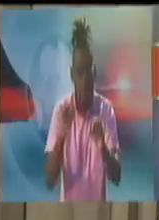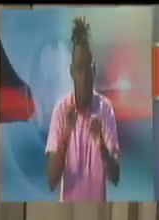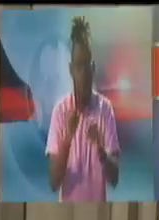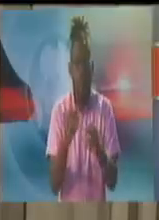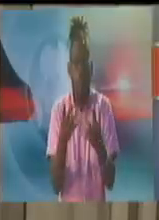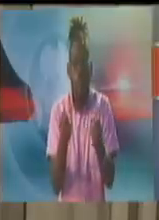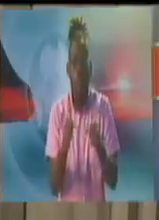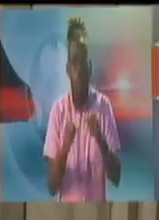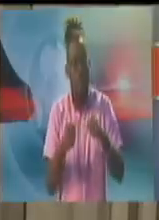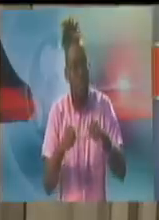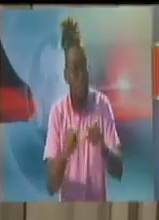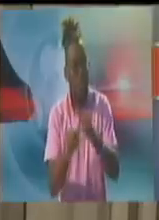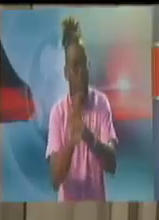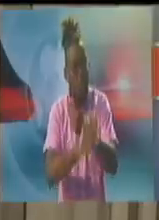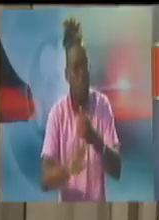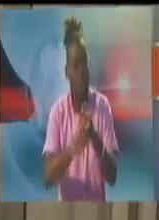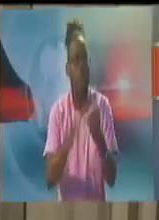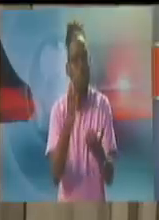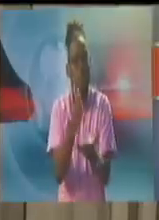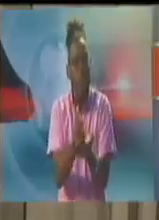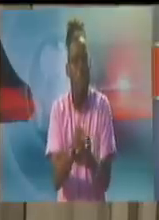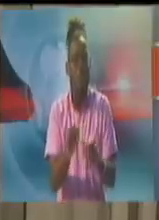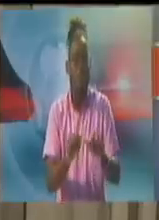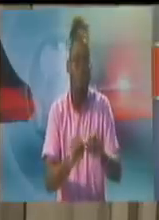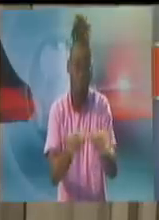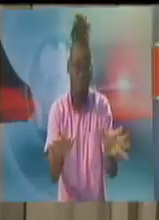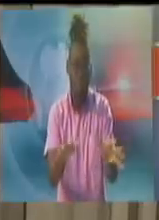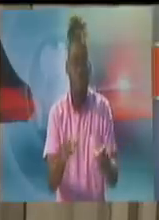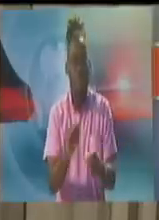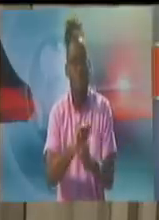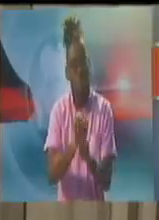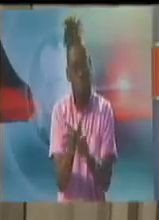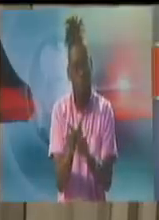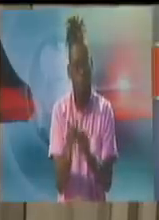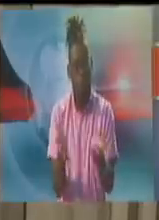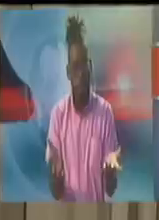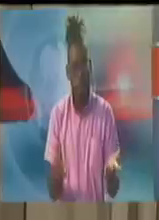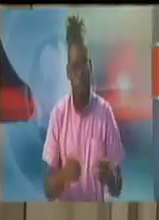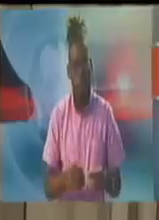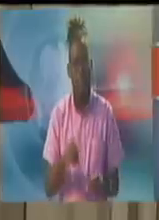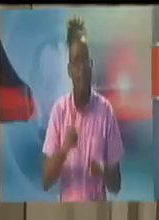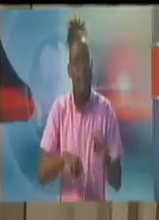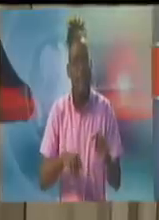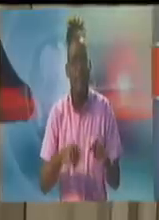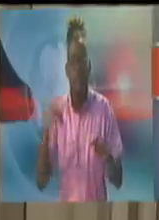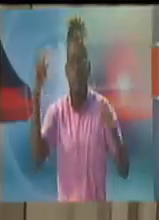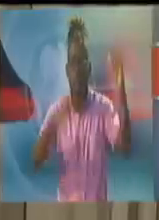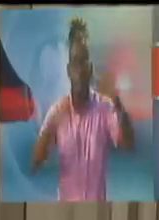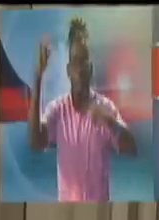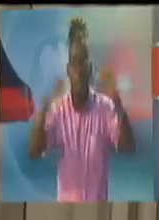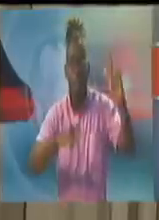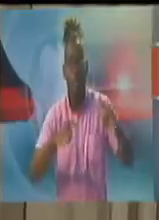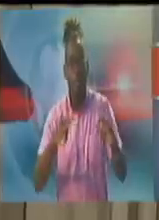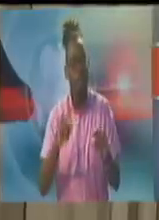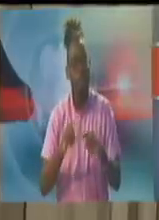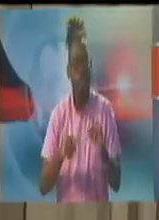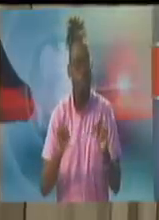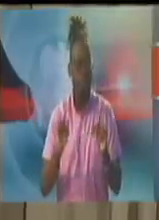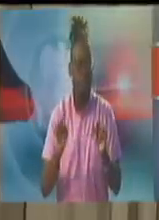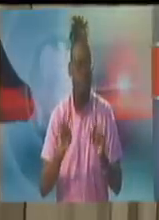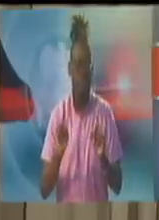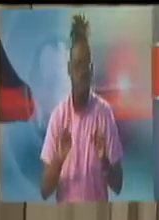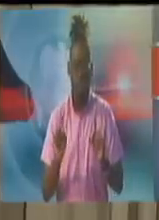virus. It is spread by contact. Allowing people back in increases this risk. The importation of the